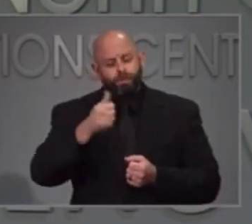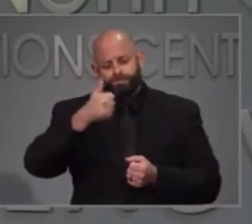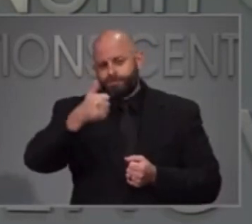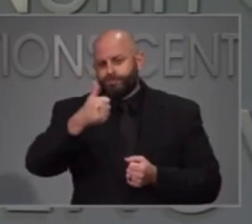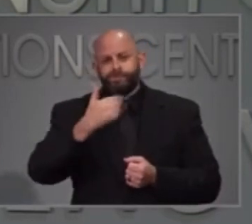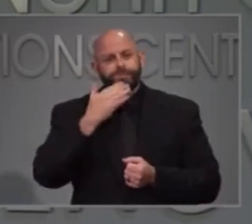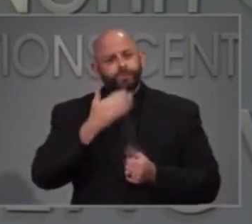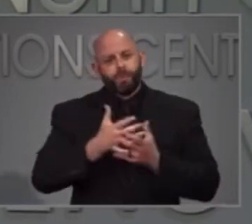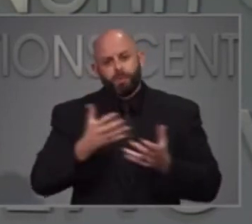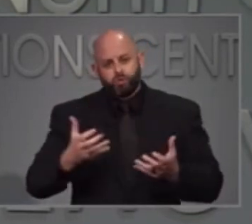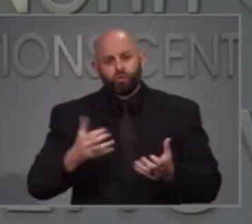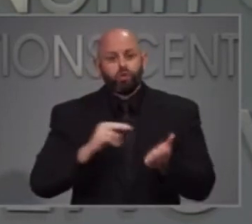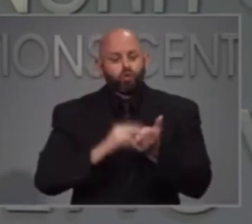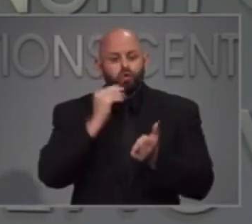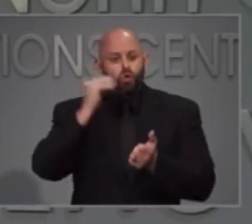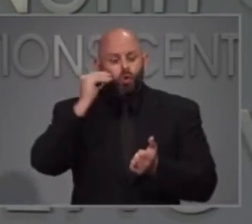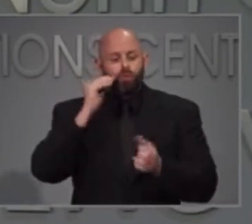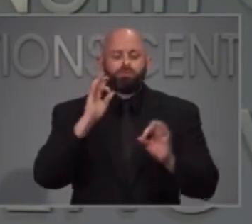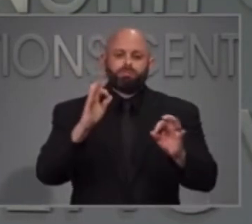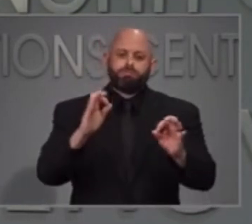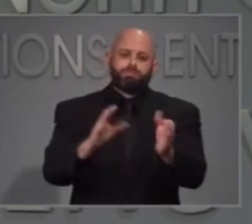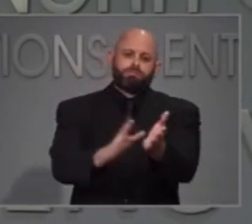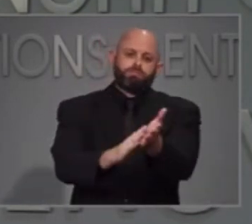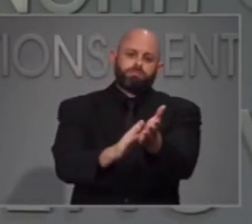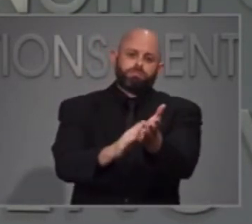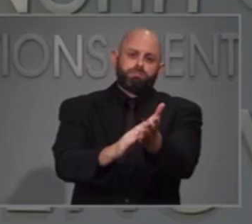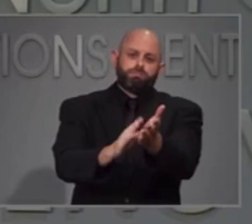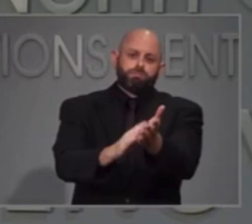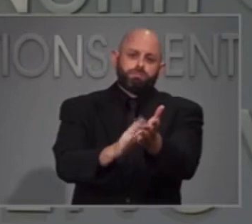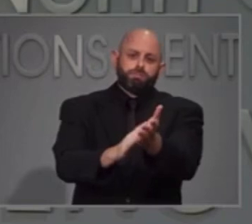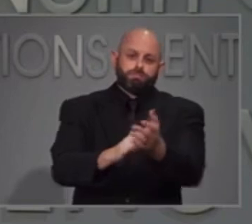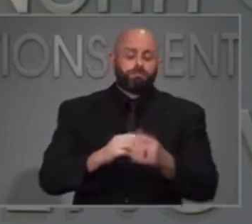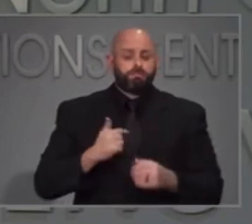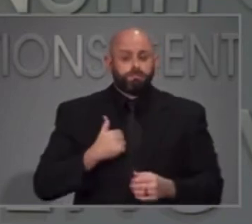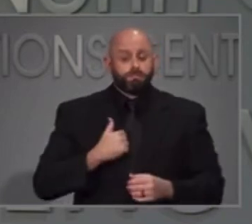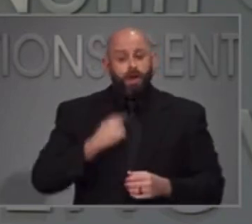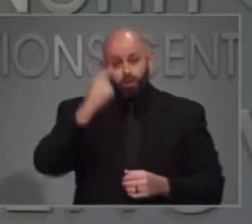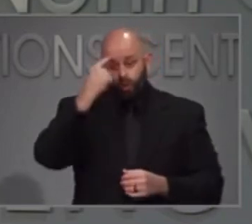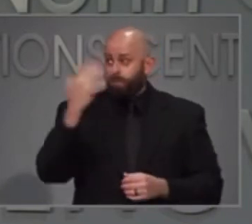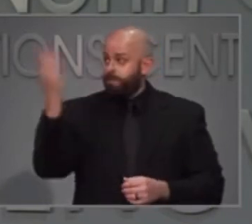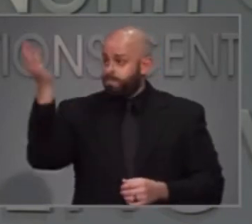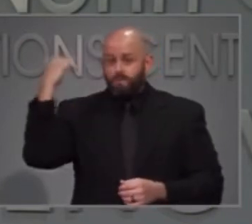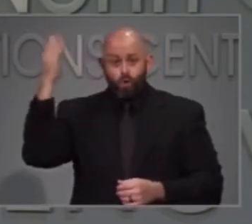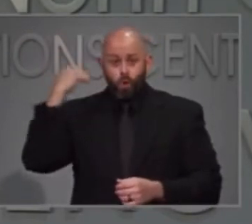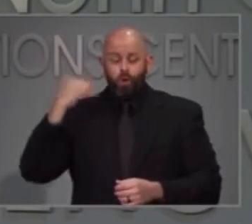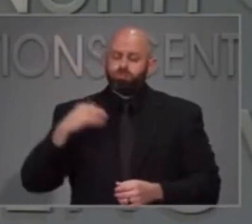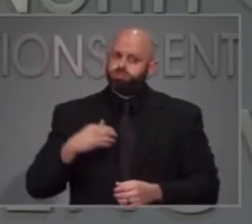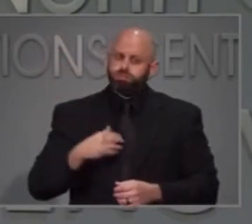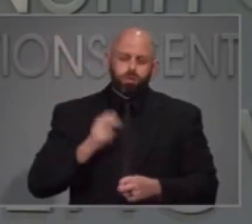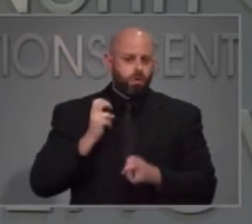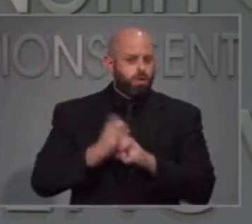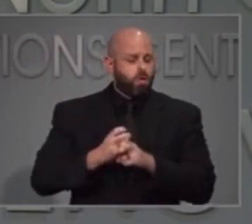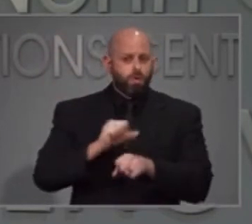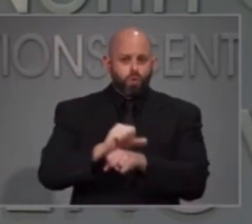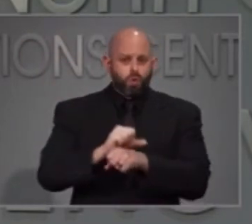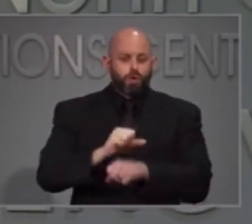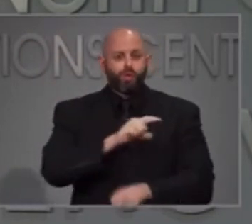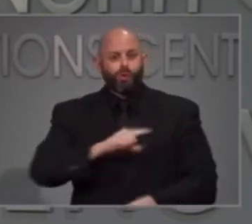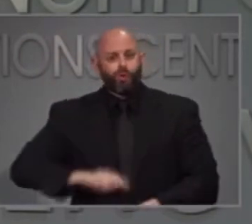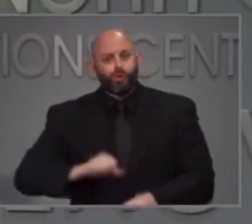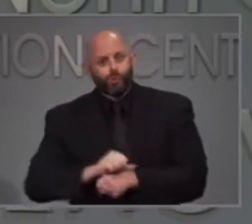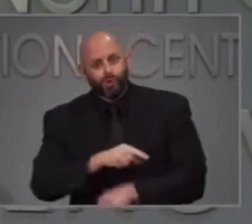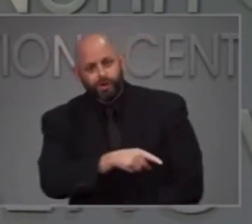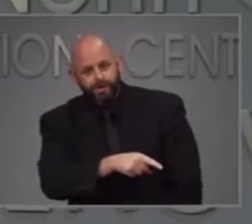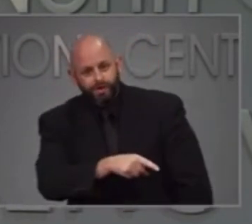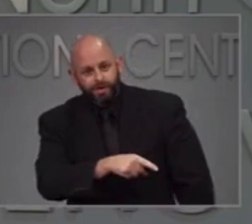our nursing homes. I've always thought that even under the best of circumstances, that they were doing the Lord's work. And it is